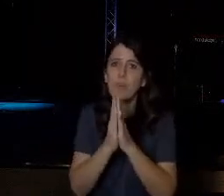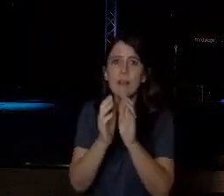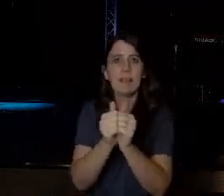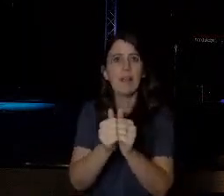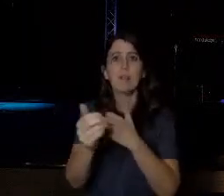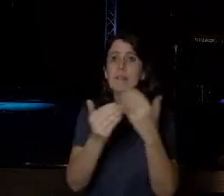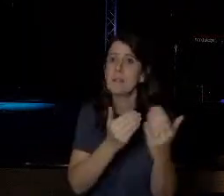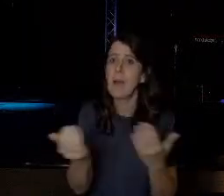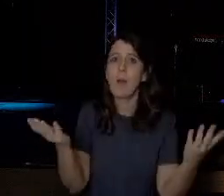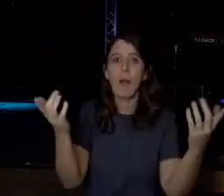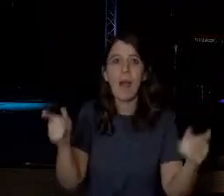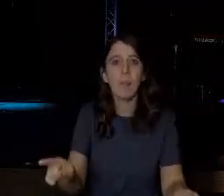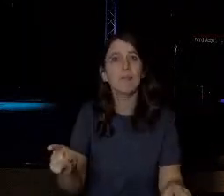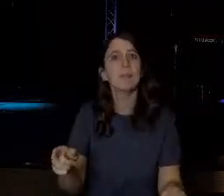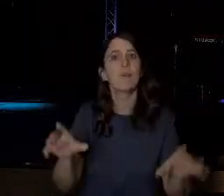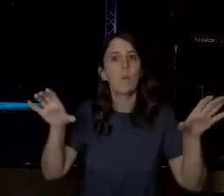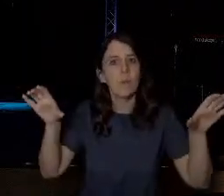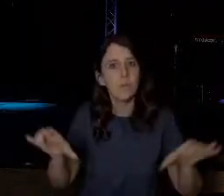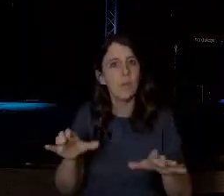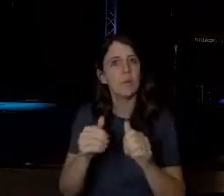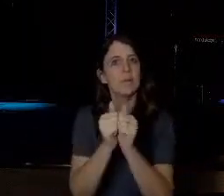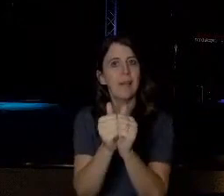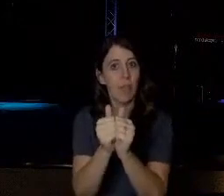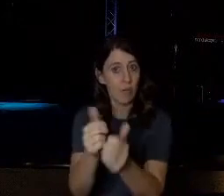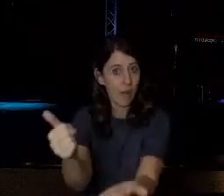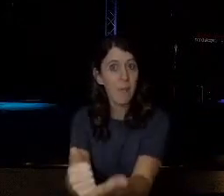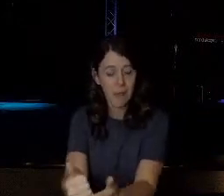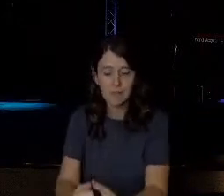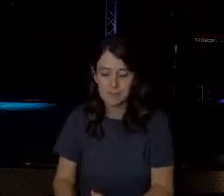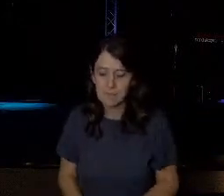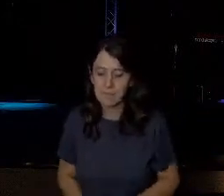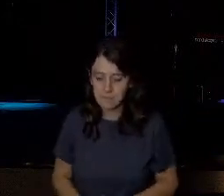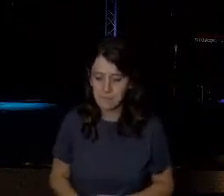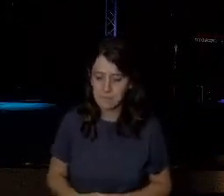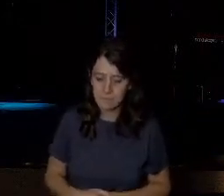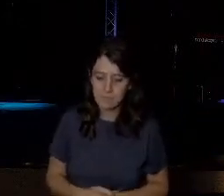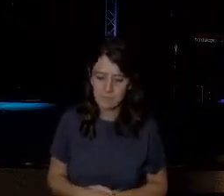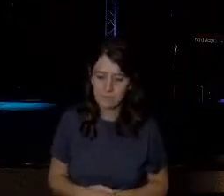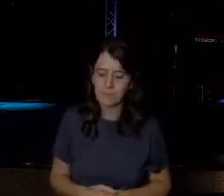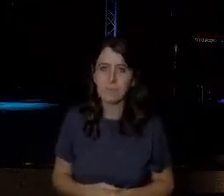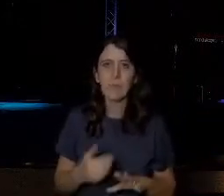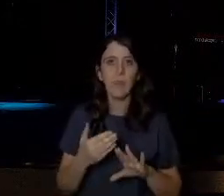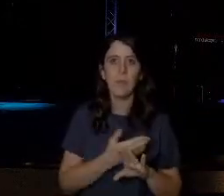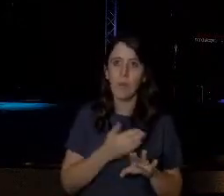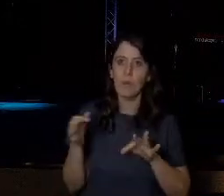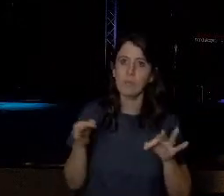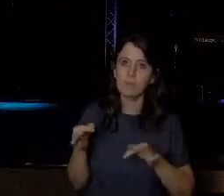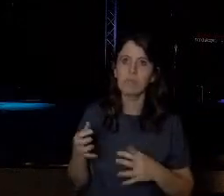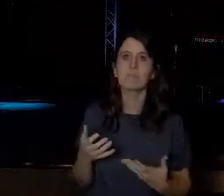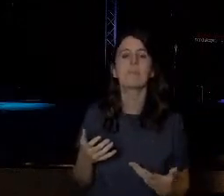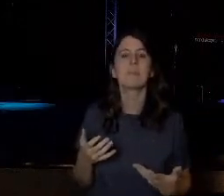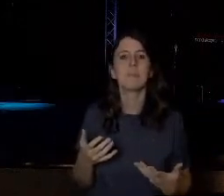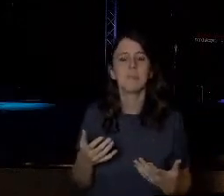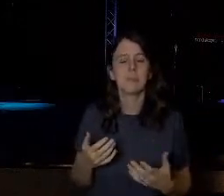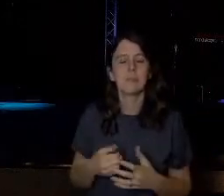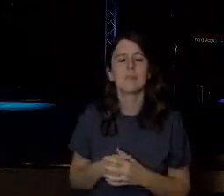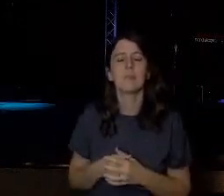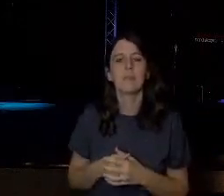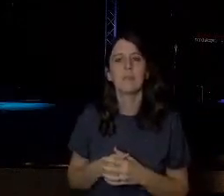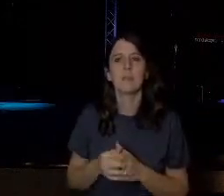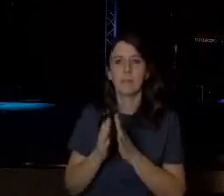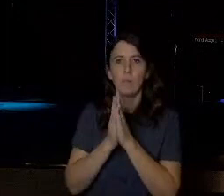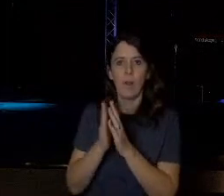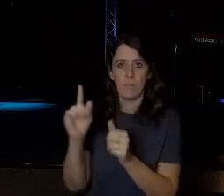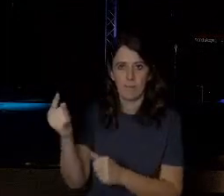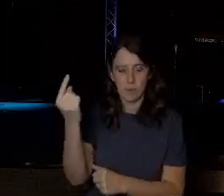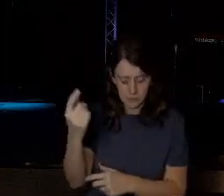But no matter what, we do this together. Amen? Amen. Well, before I get going into the word this morning, let me say a quick word of